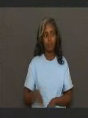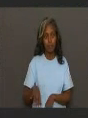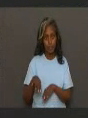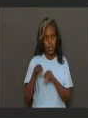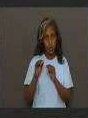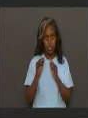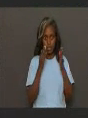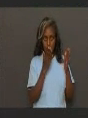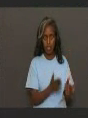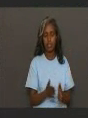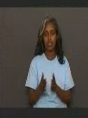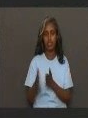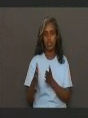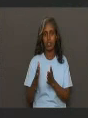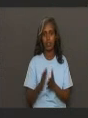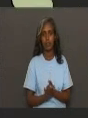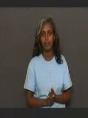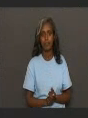Students, let's get ready.